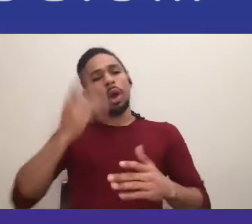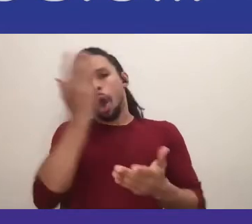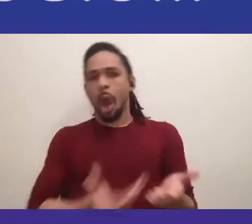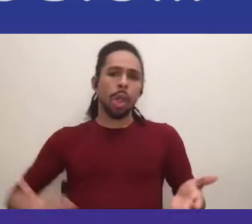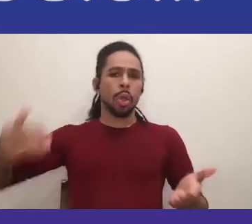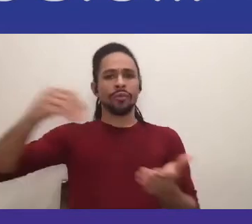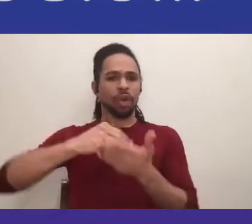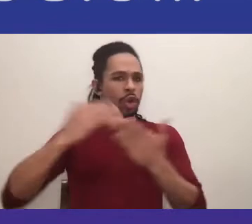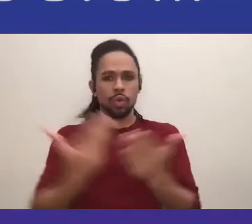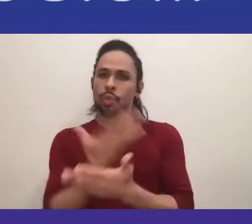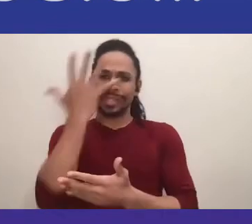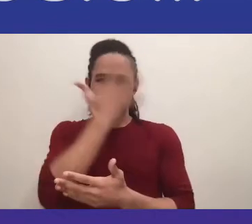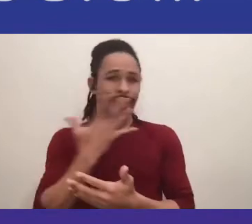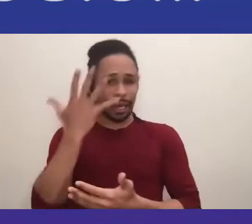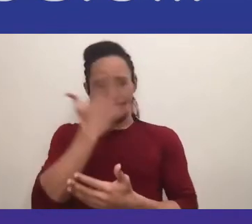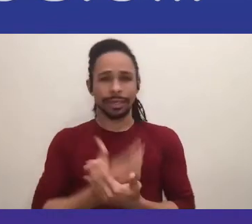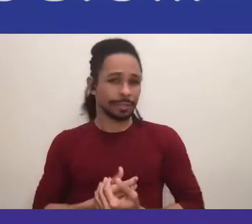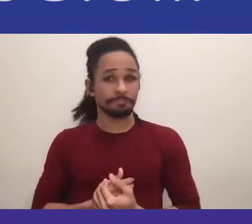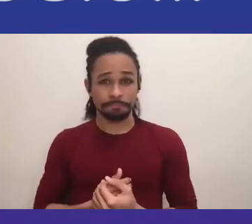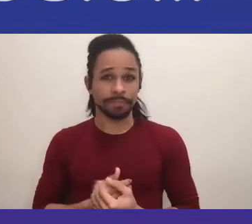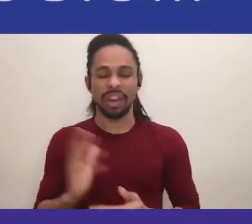formal sense.